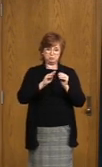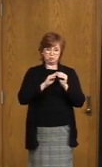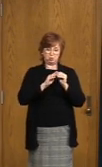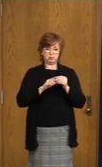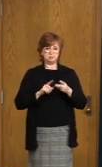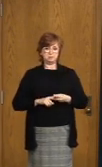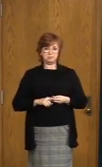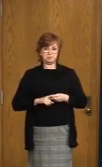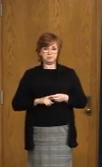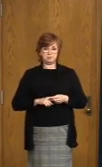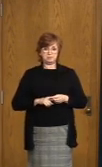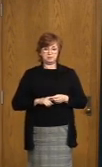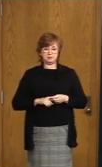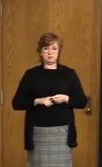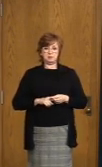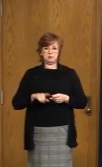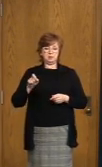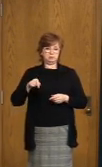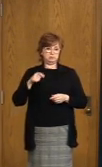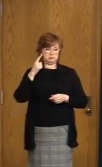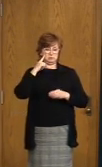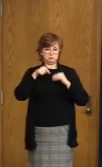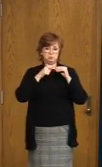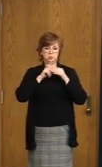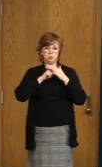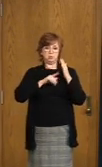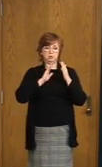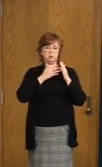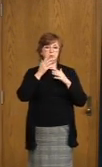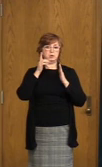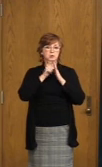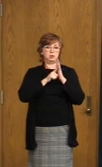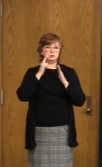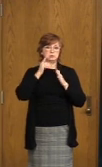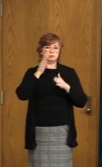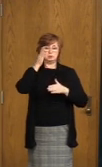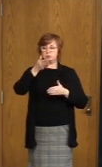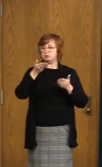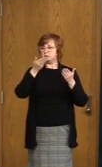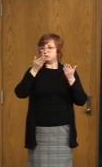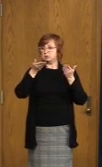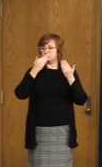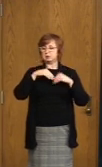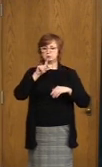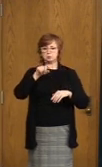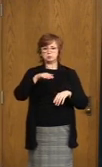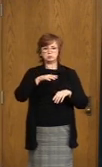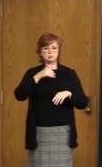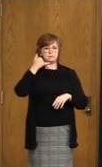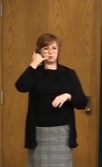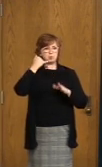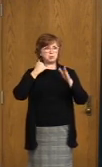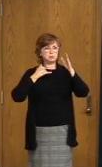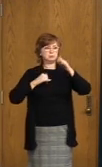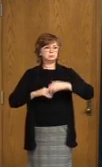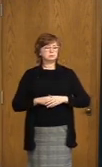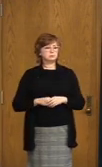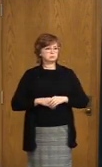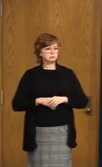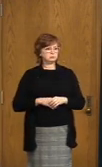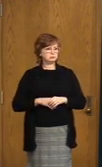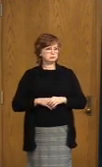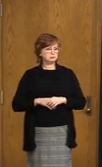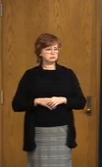looking at whether or not we should consider those here. We'll take our next question on the line. Operator? We